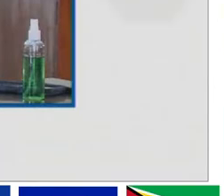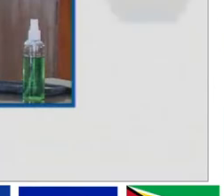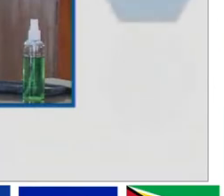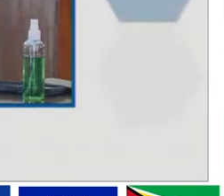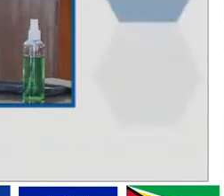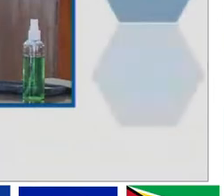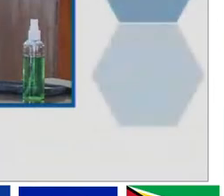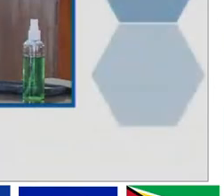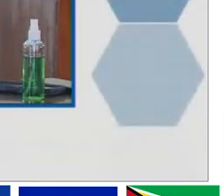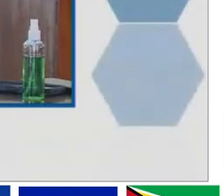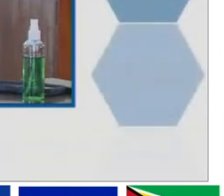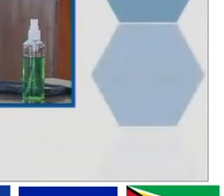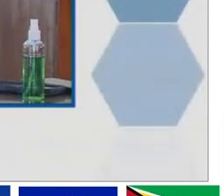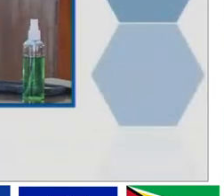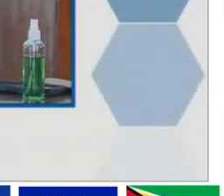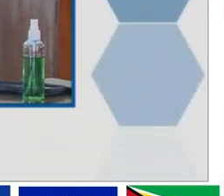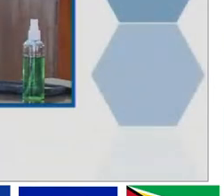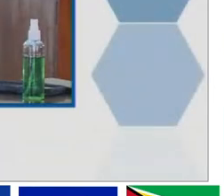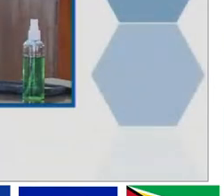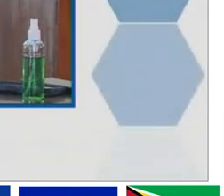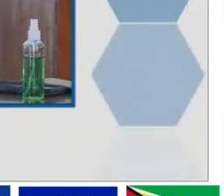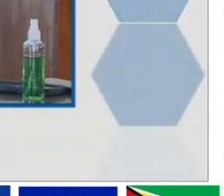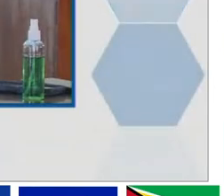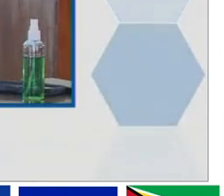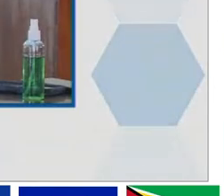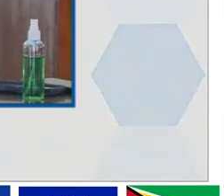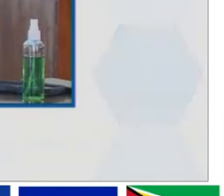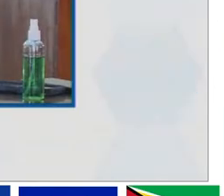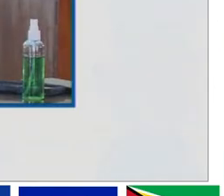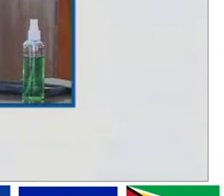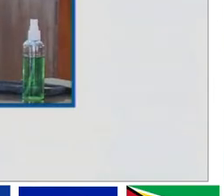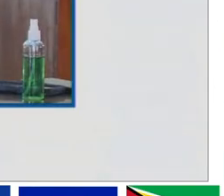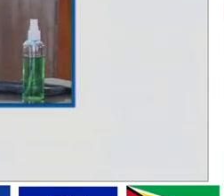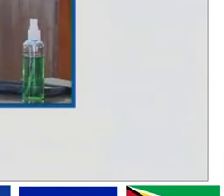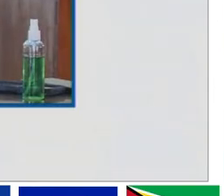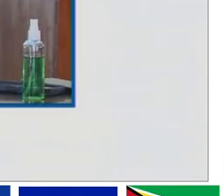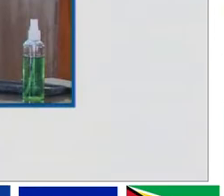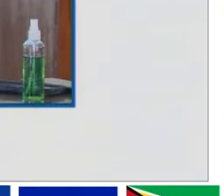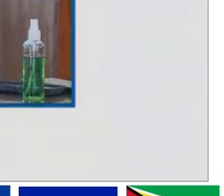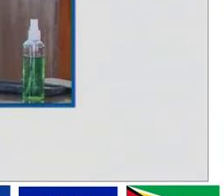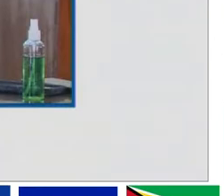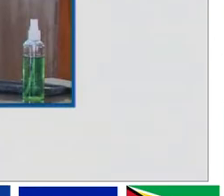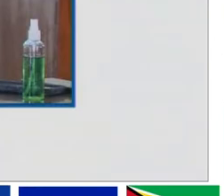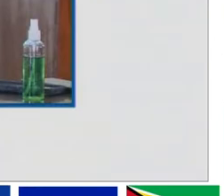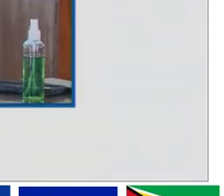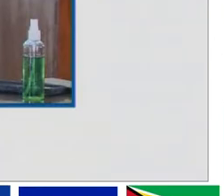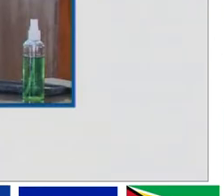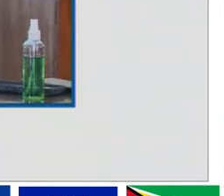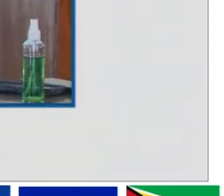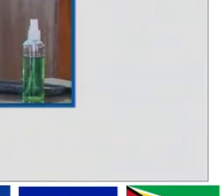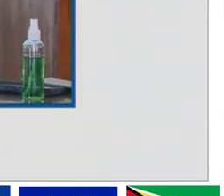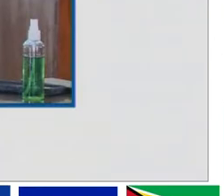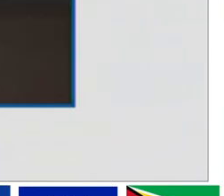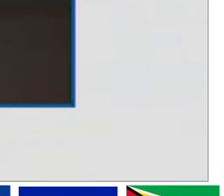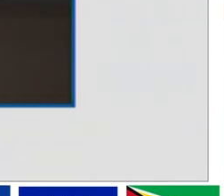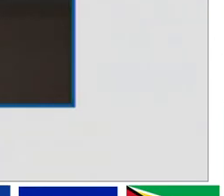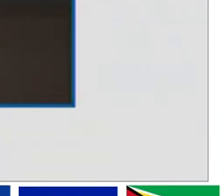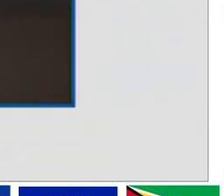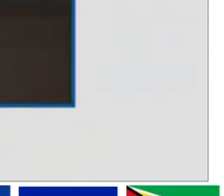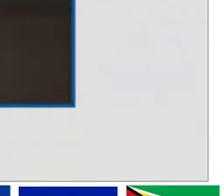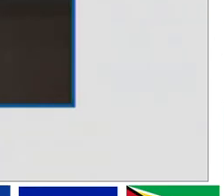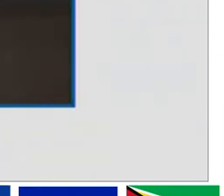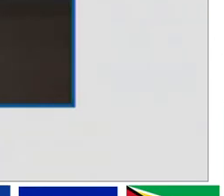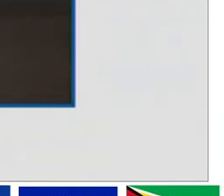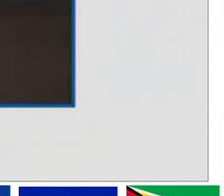We all do make mistakes. As you can see, as I stand here at the lectern, I am rocking my blue and white,